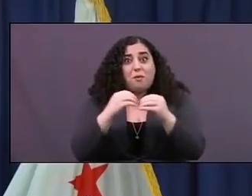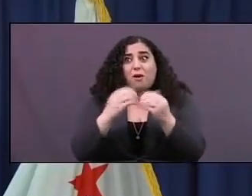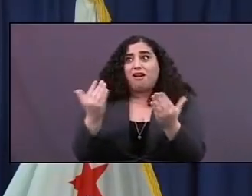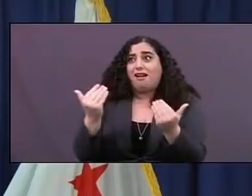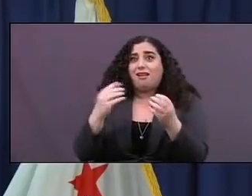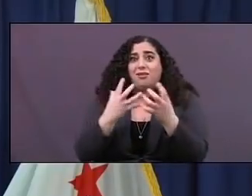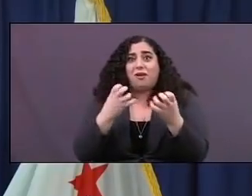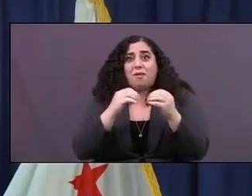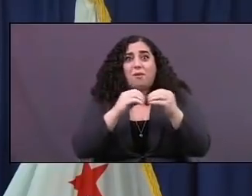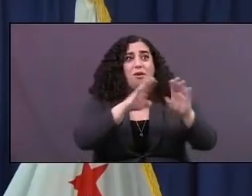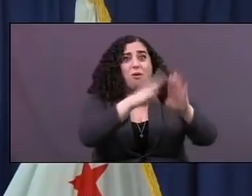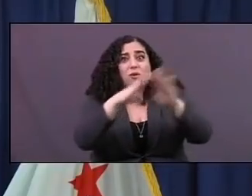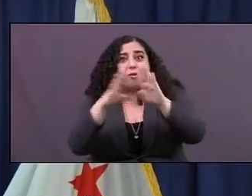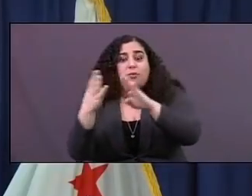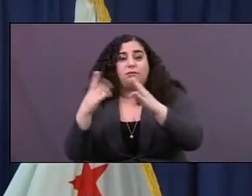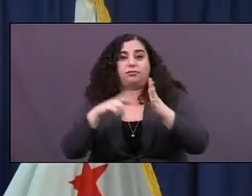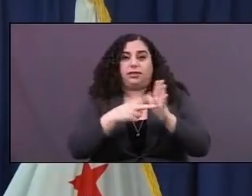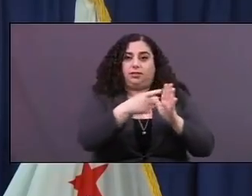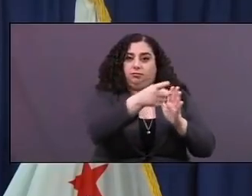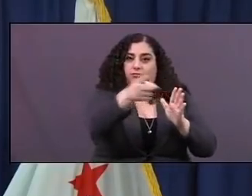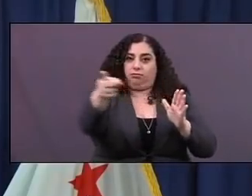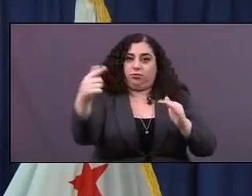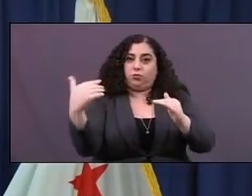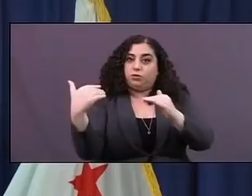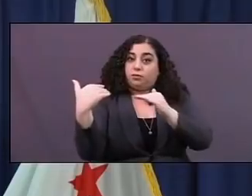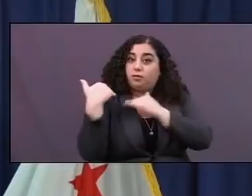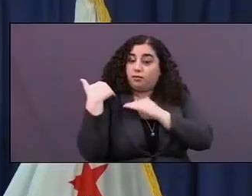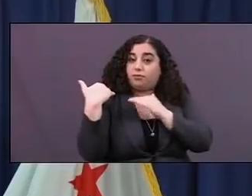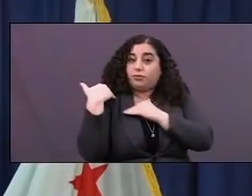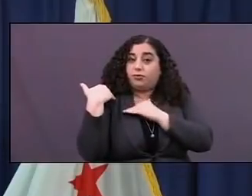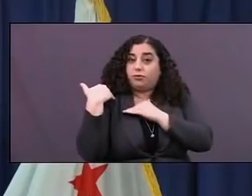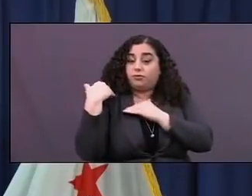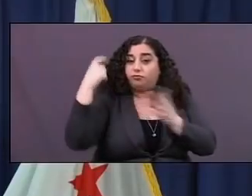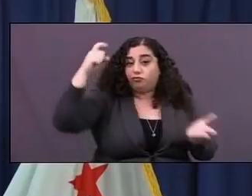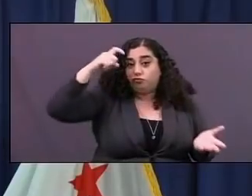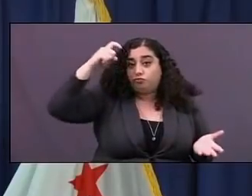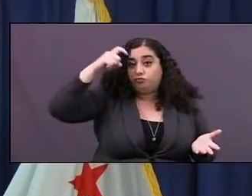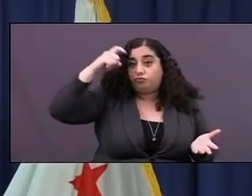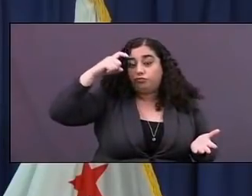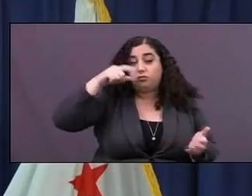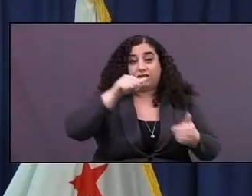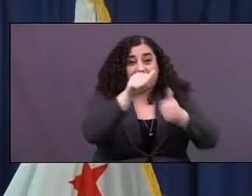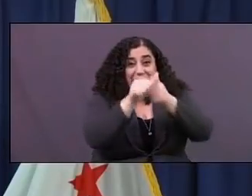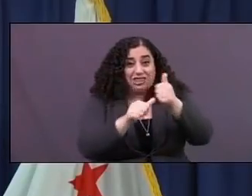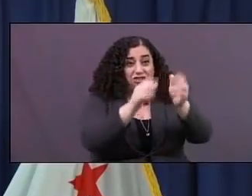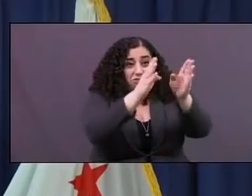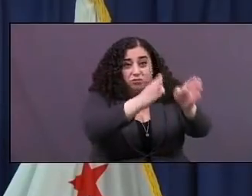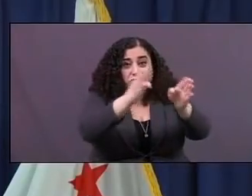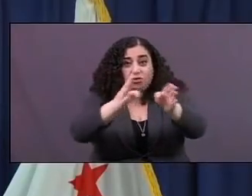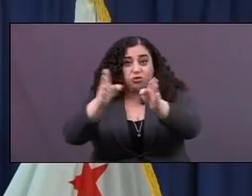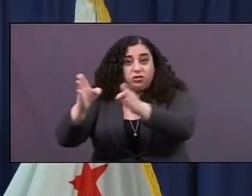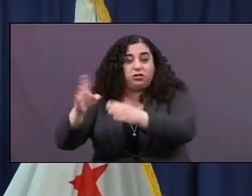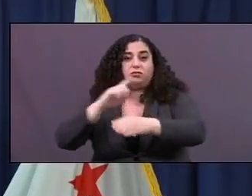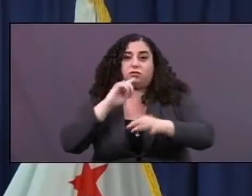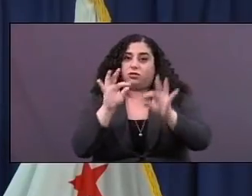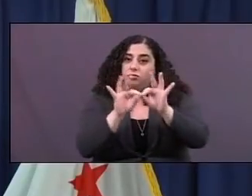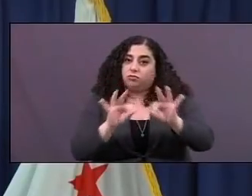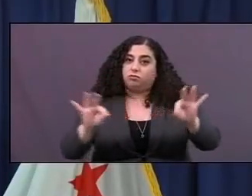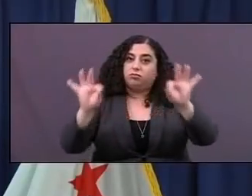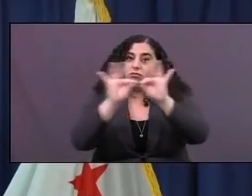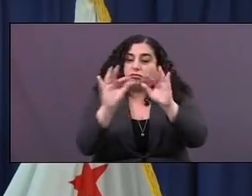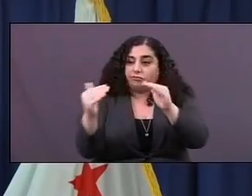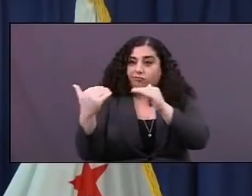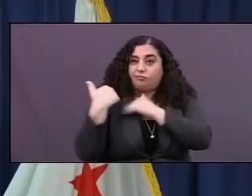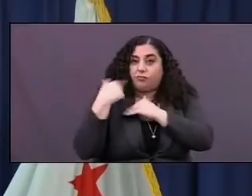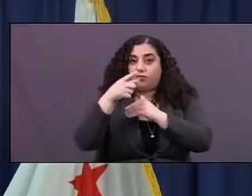us. This next phase of reopening is all about personal responsibility and accountability to not